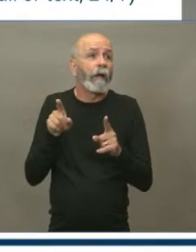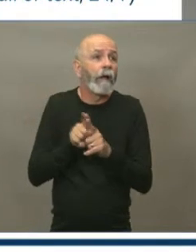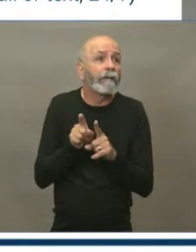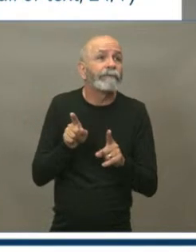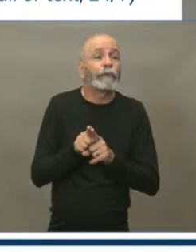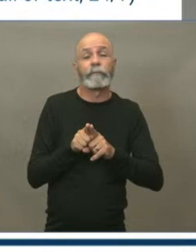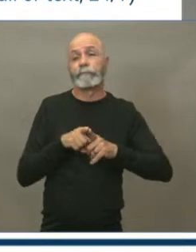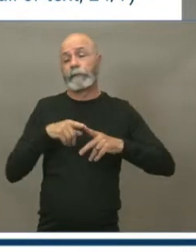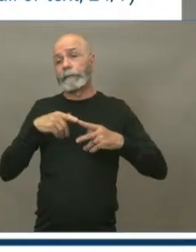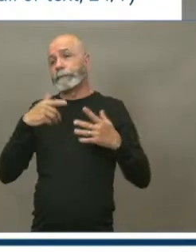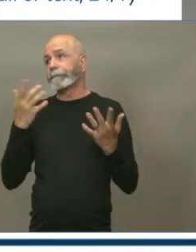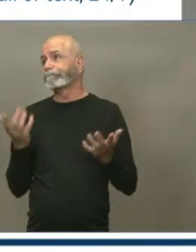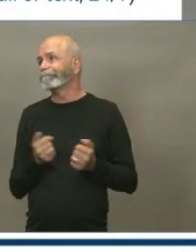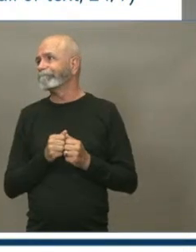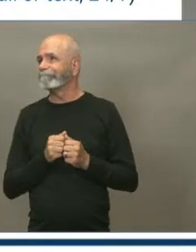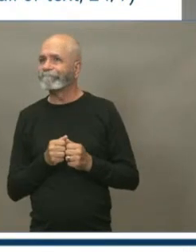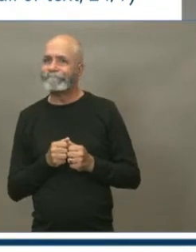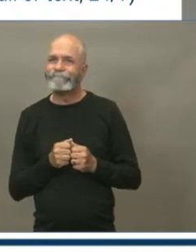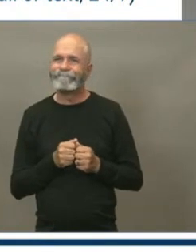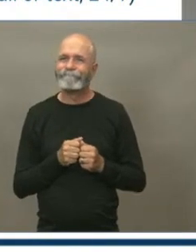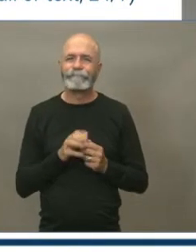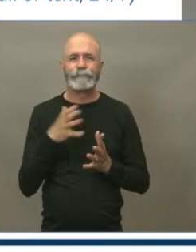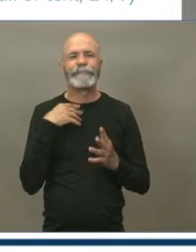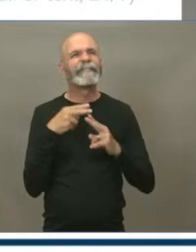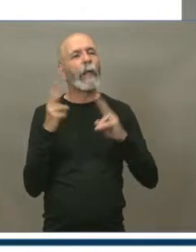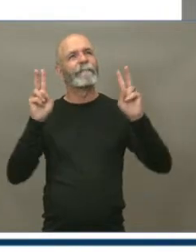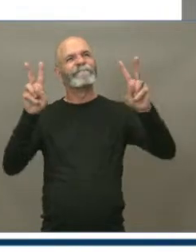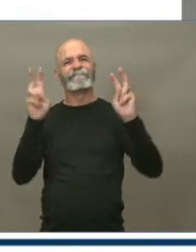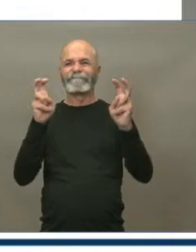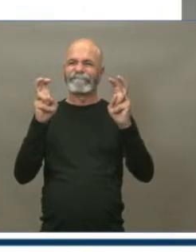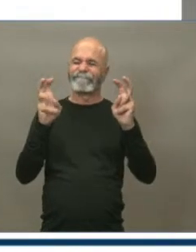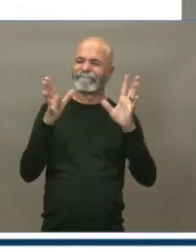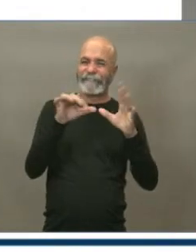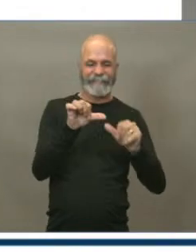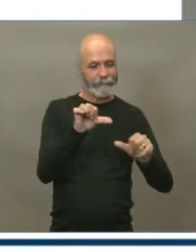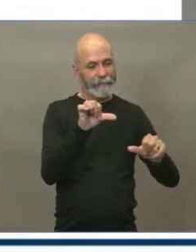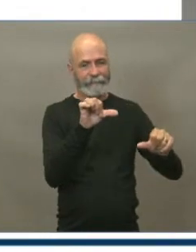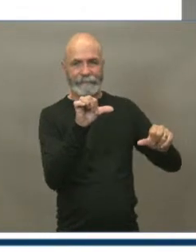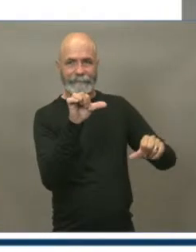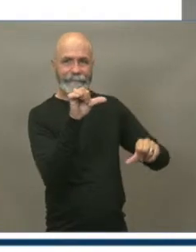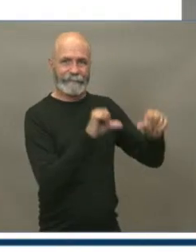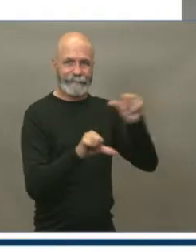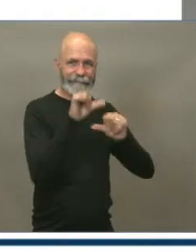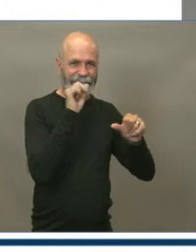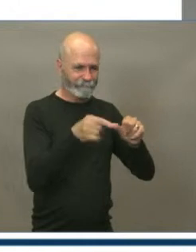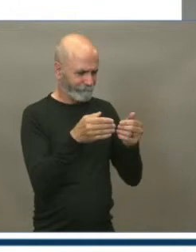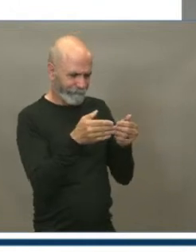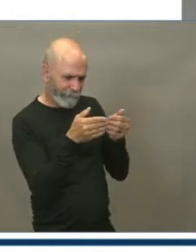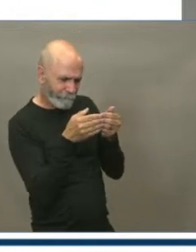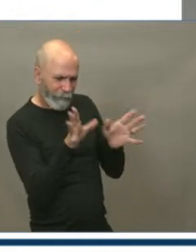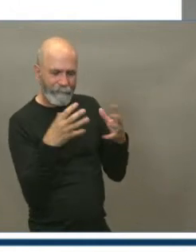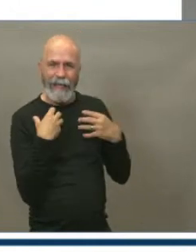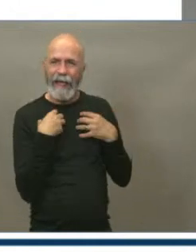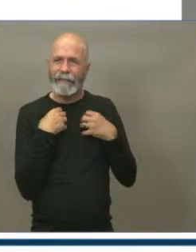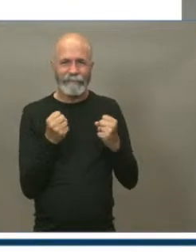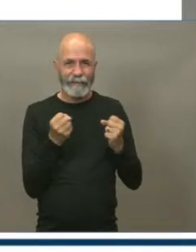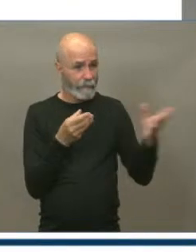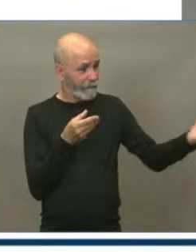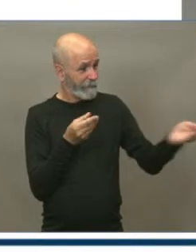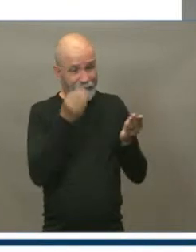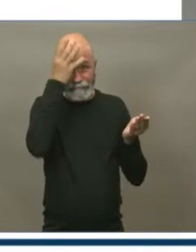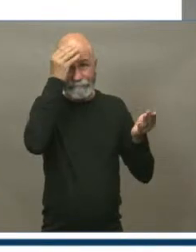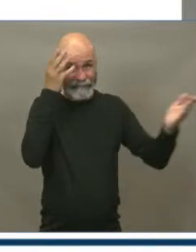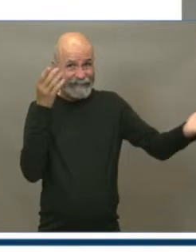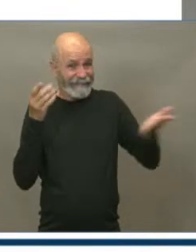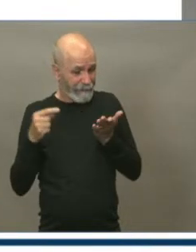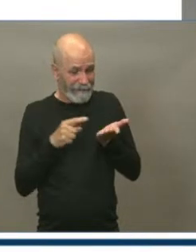it's more what I call it's both the science but also the art of public health, taking data but also listening to my medical officer of